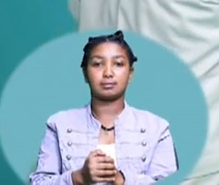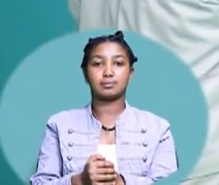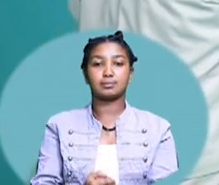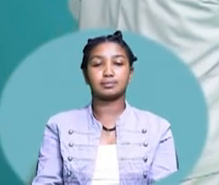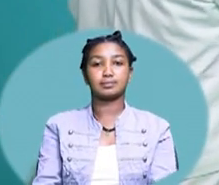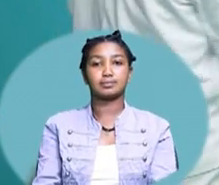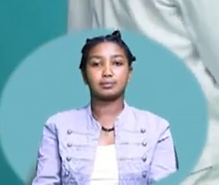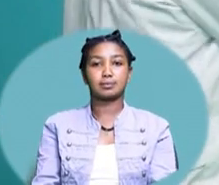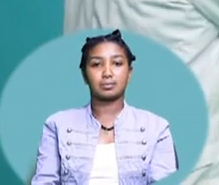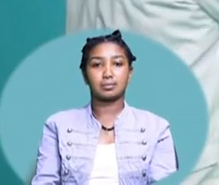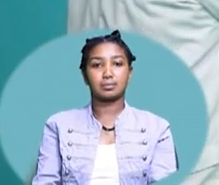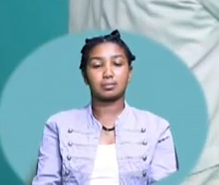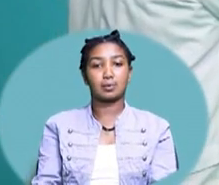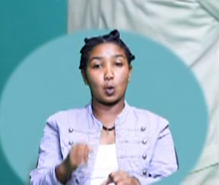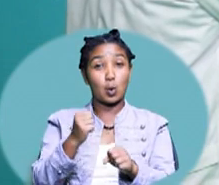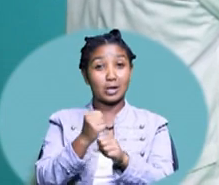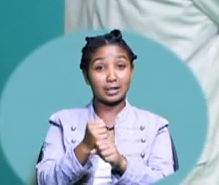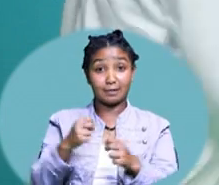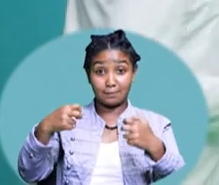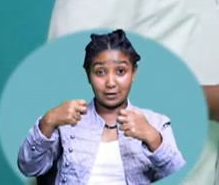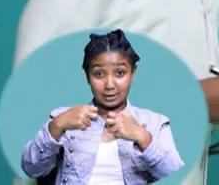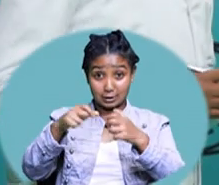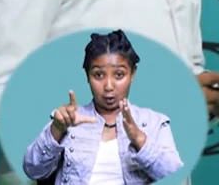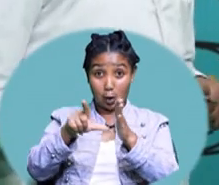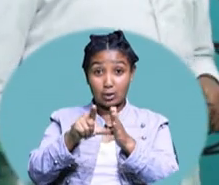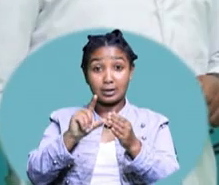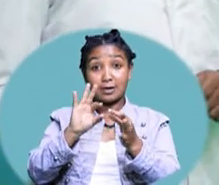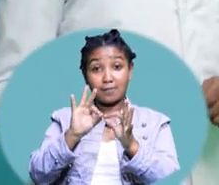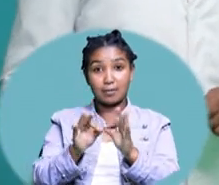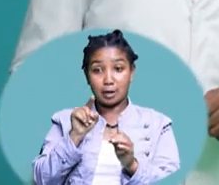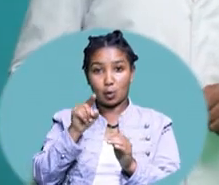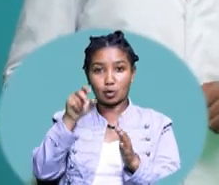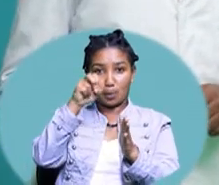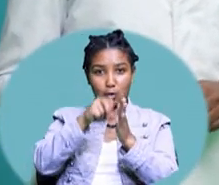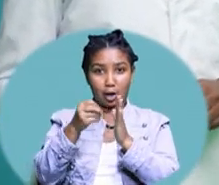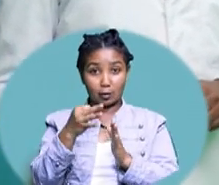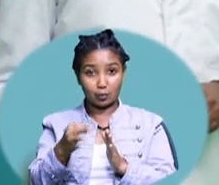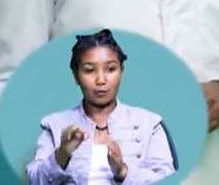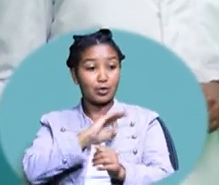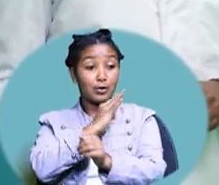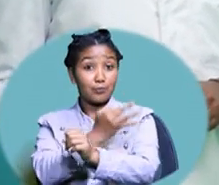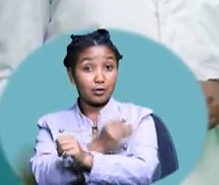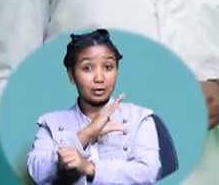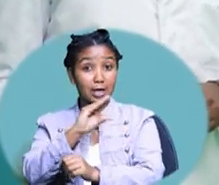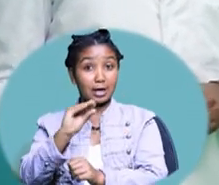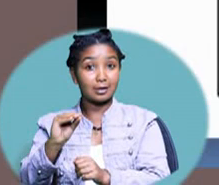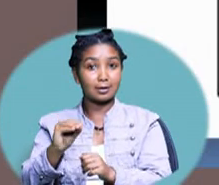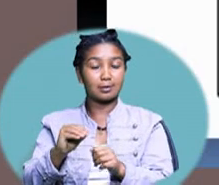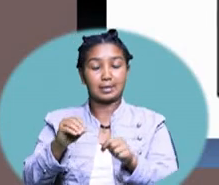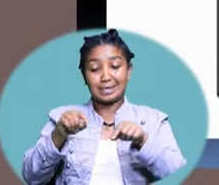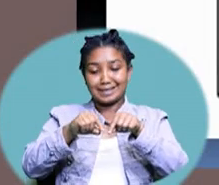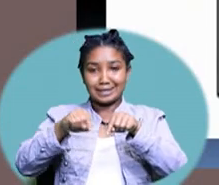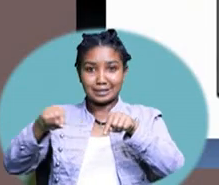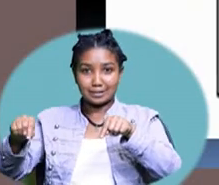Work in physics can be defined as the dot product of force and